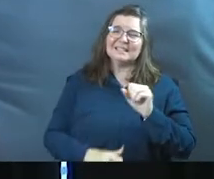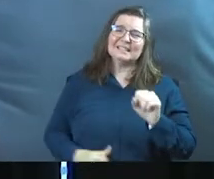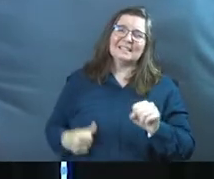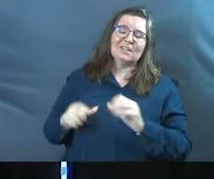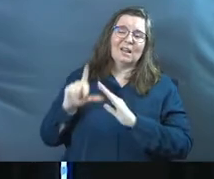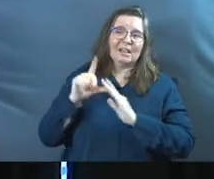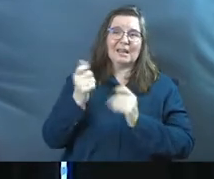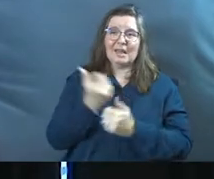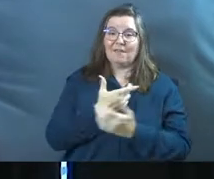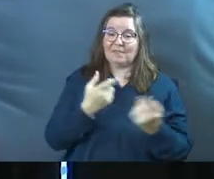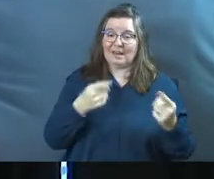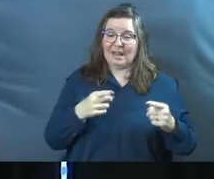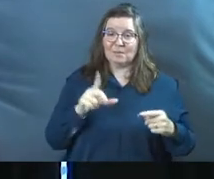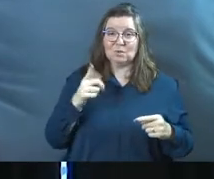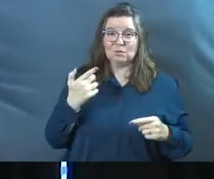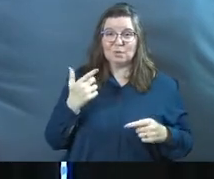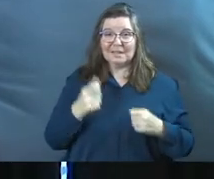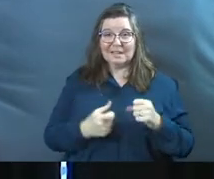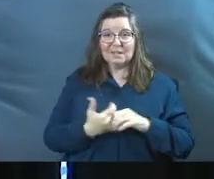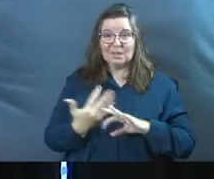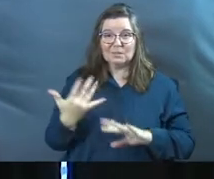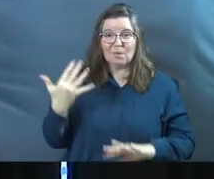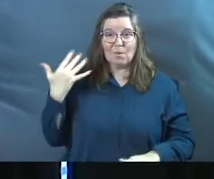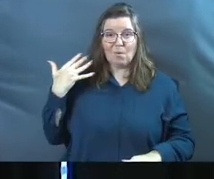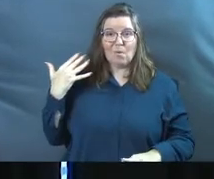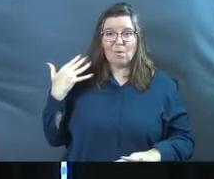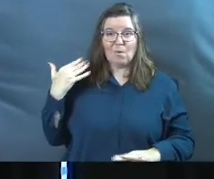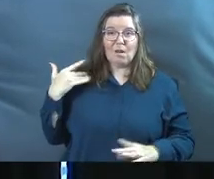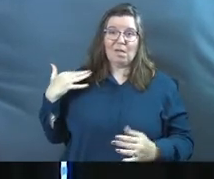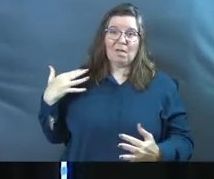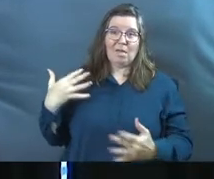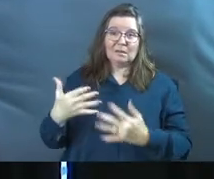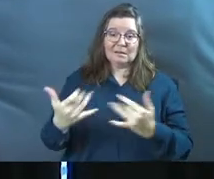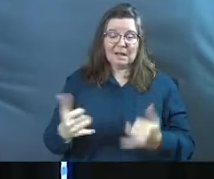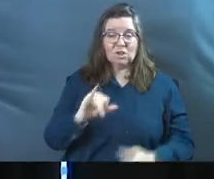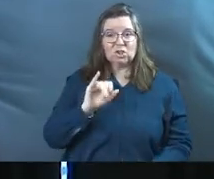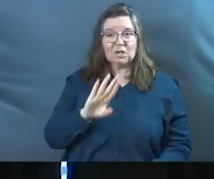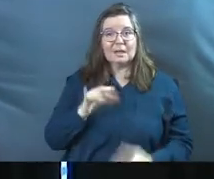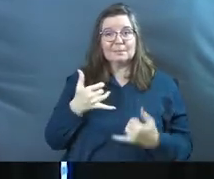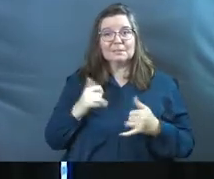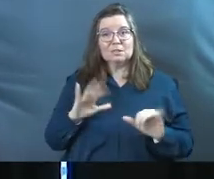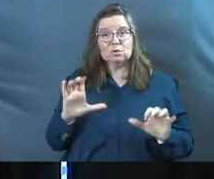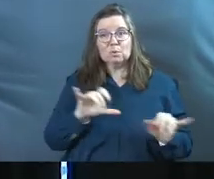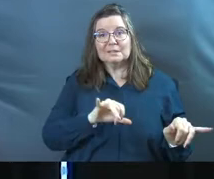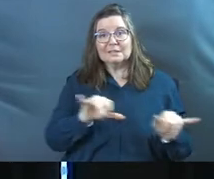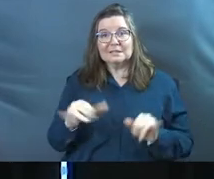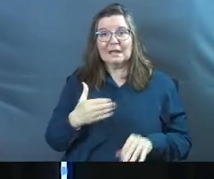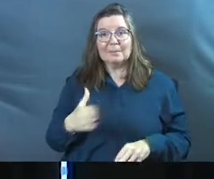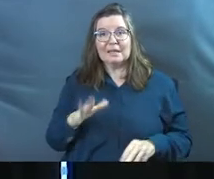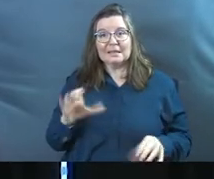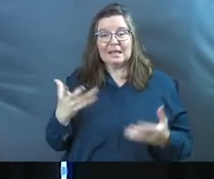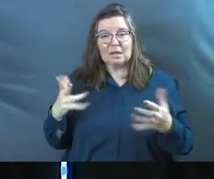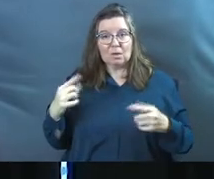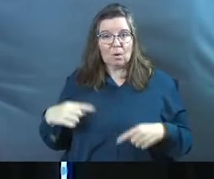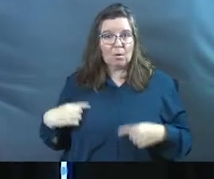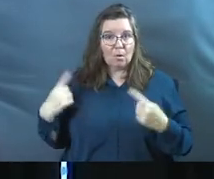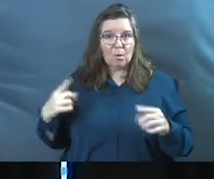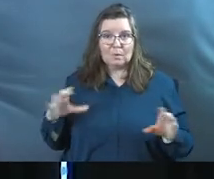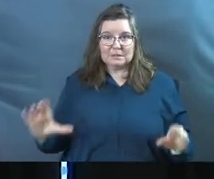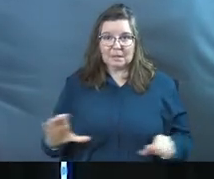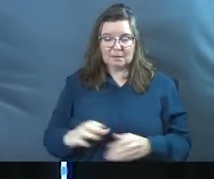years later, everything had happened. 21 years later. And Jacob is still doing the same things he had always